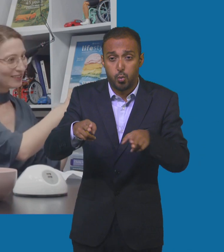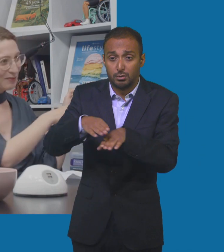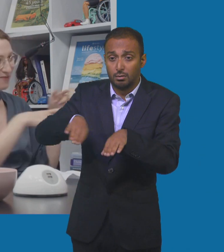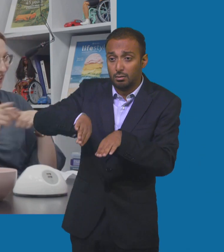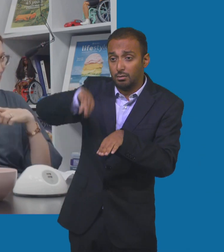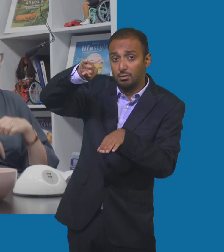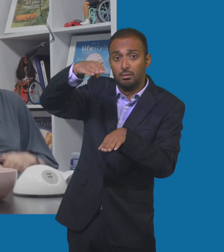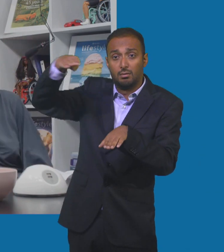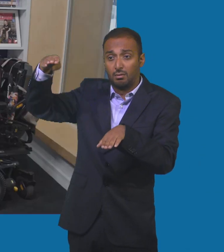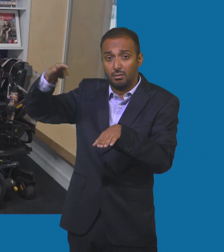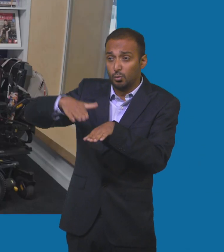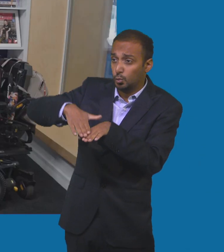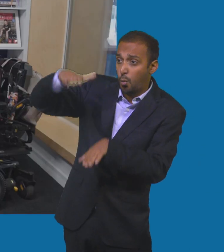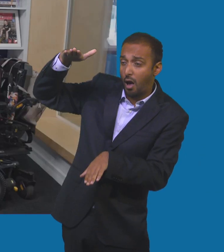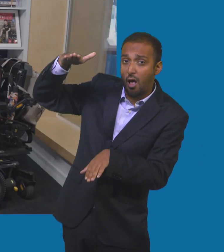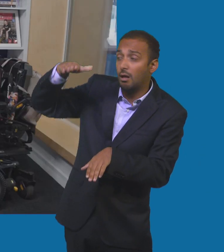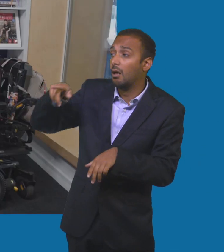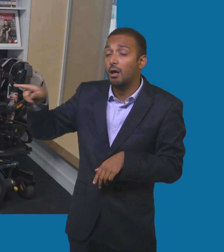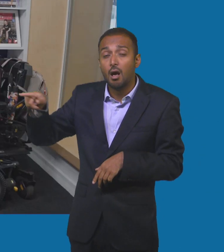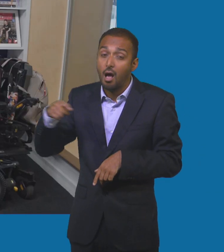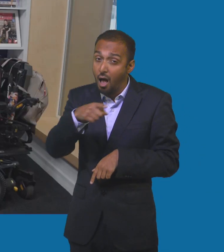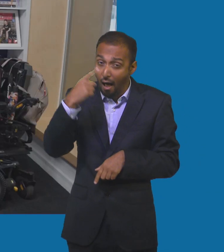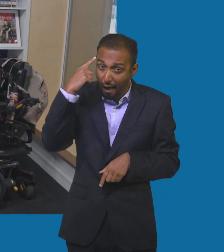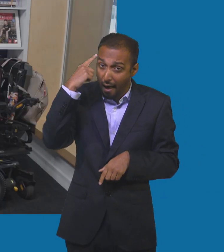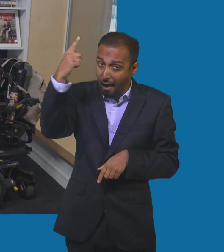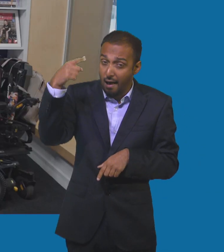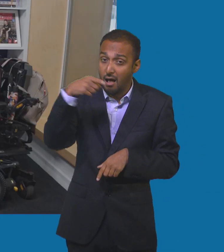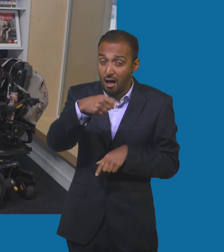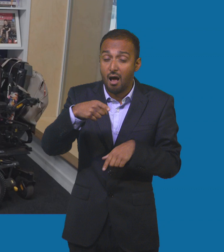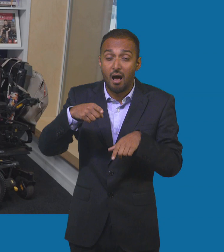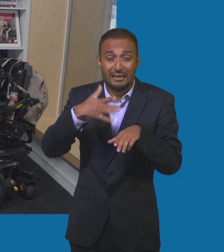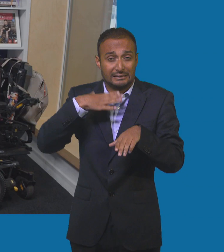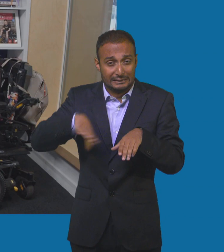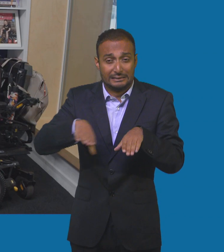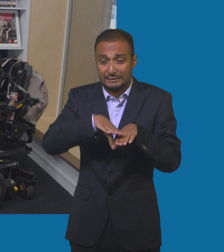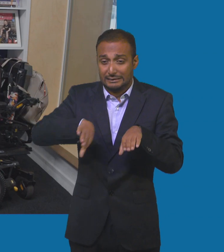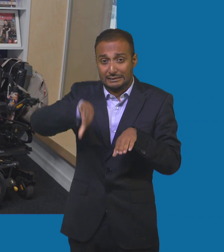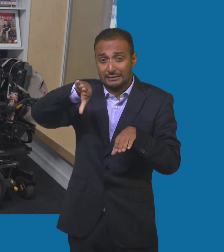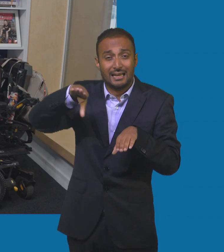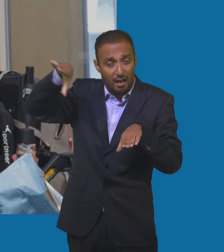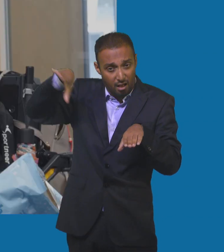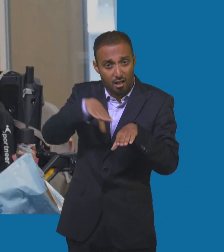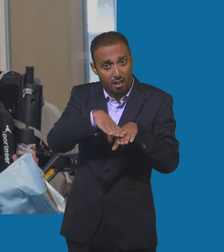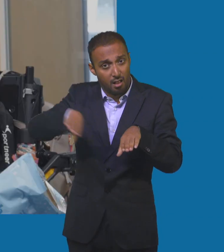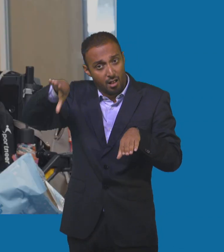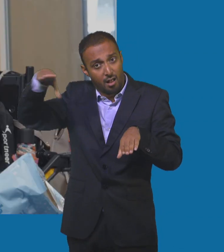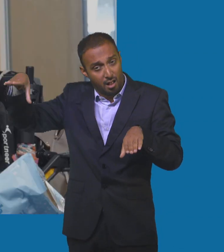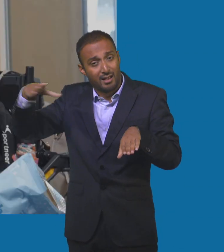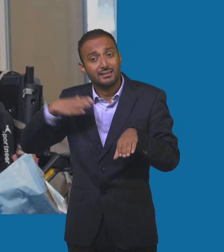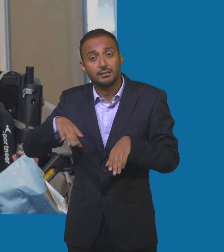down. I was just about to say drop curbs. I can think of some around the corner from where I live because my street was one of the first to